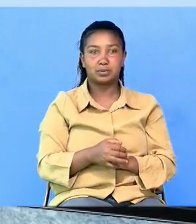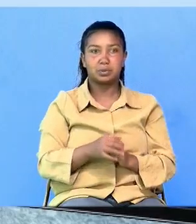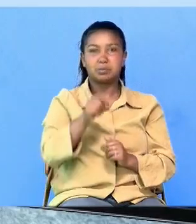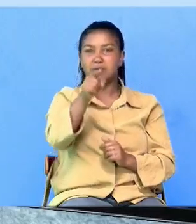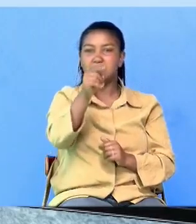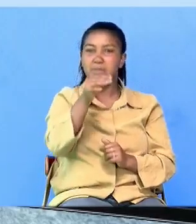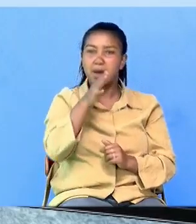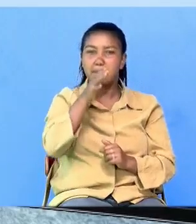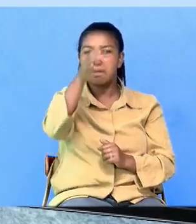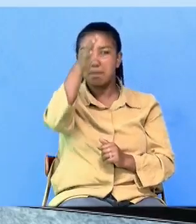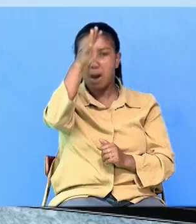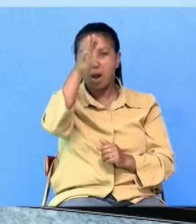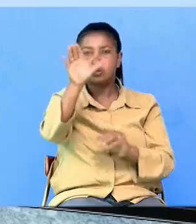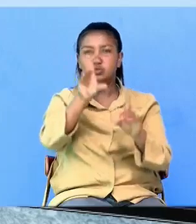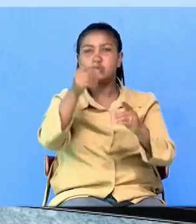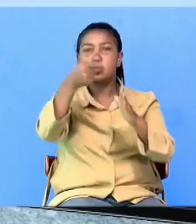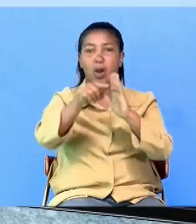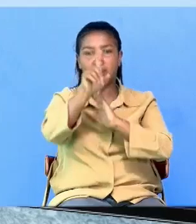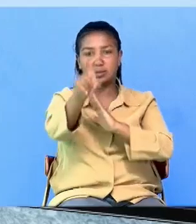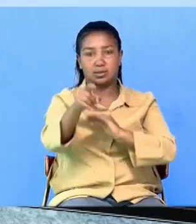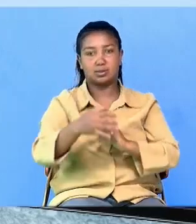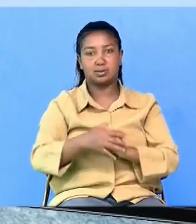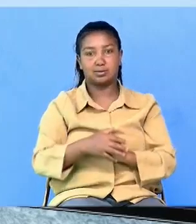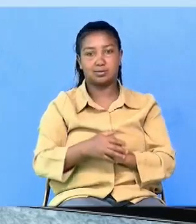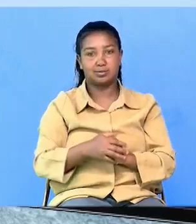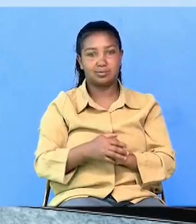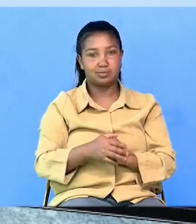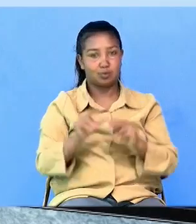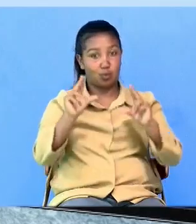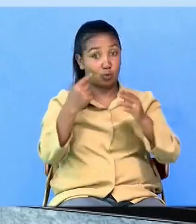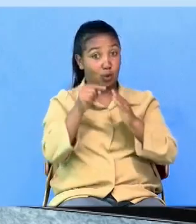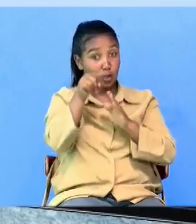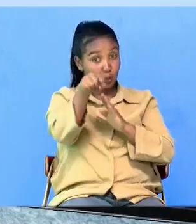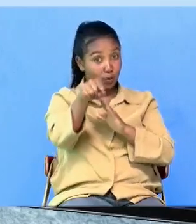What does your father or mother do? Yeah, it's not only